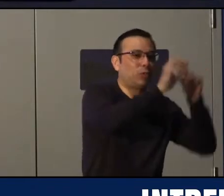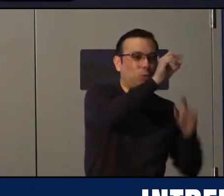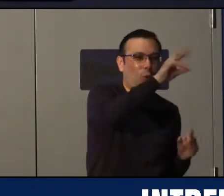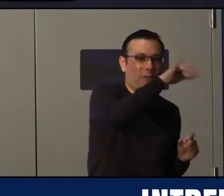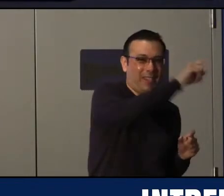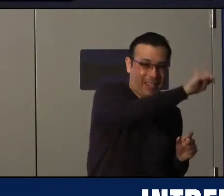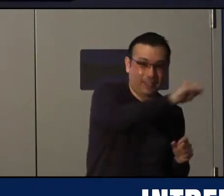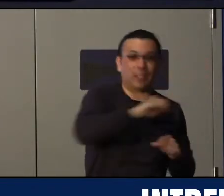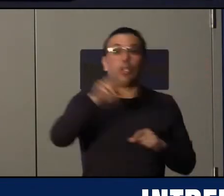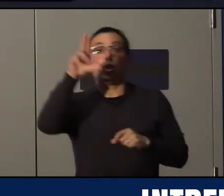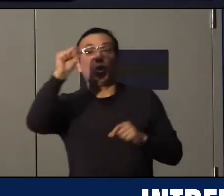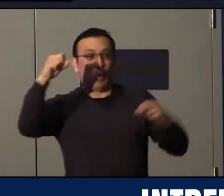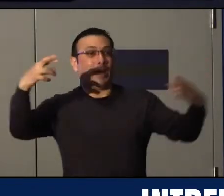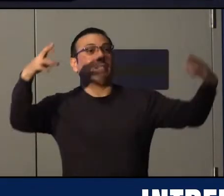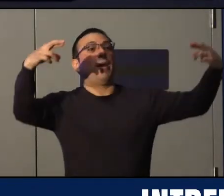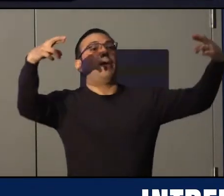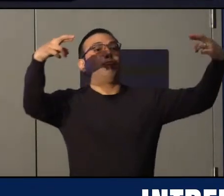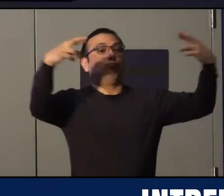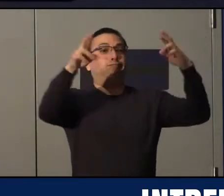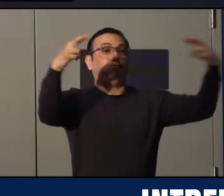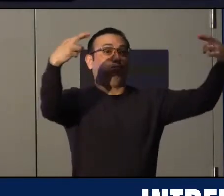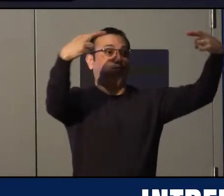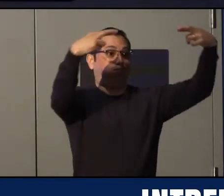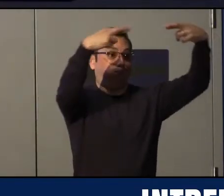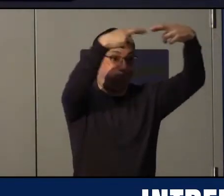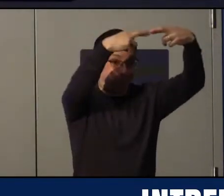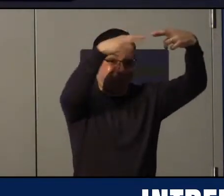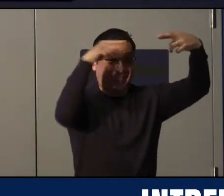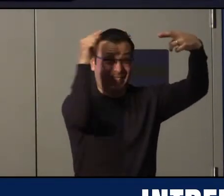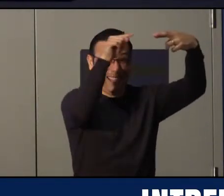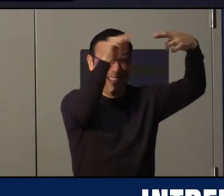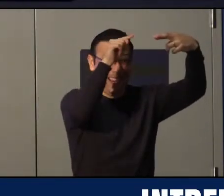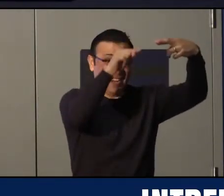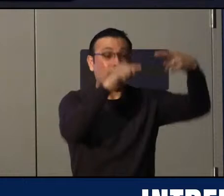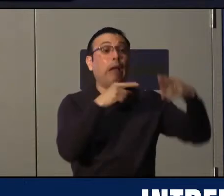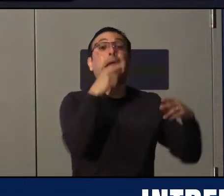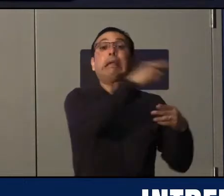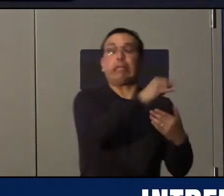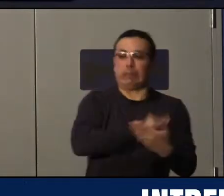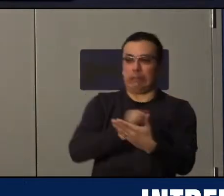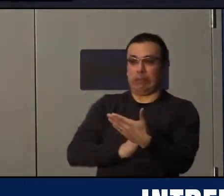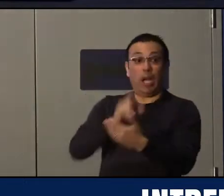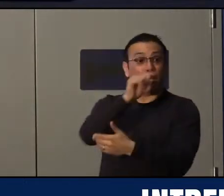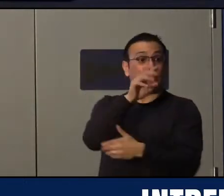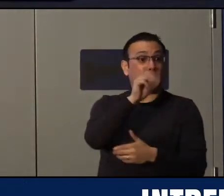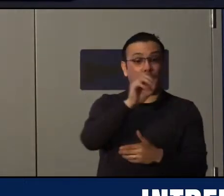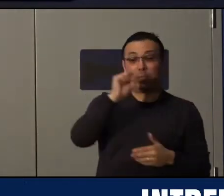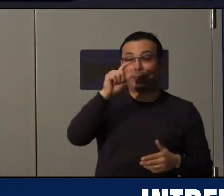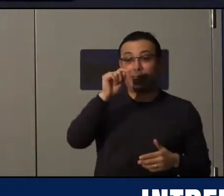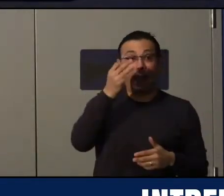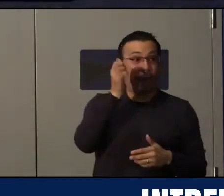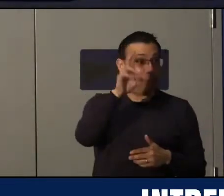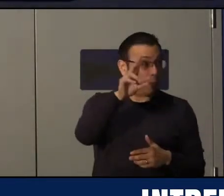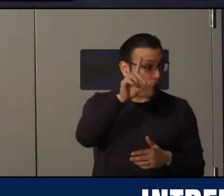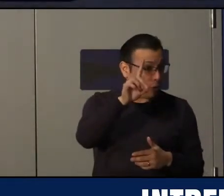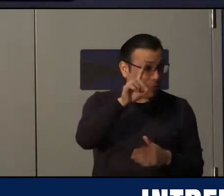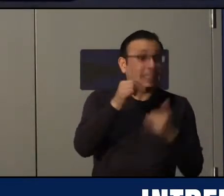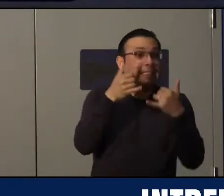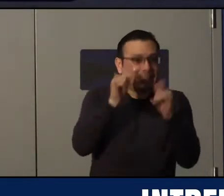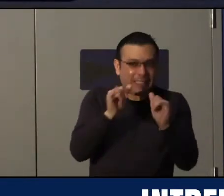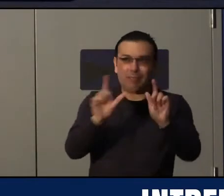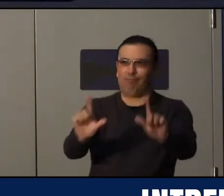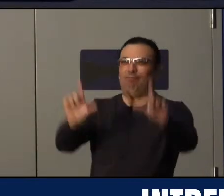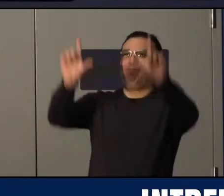together, he sketched portraits of all the crewmates. And Tom Stafford still has that, like, over his fireplace at